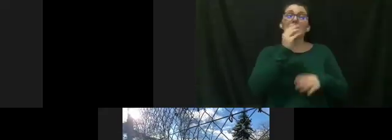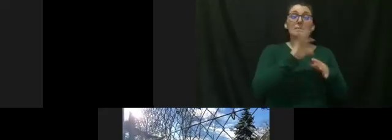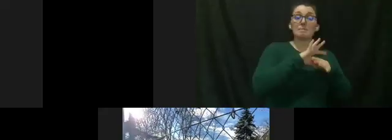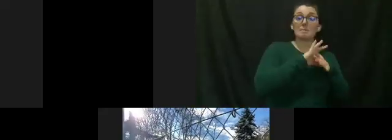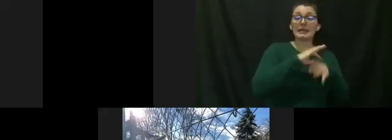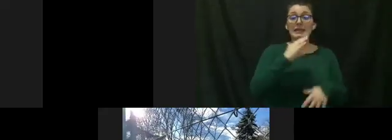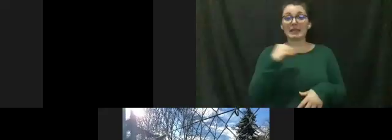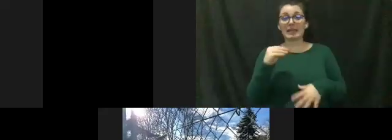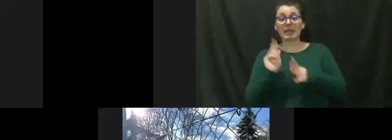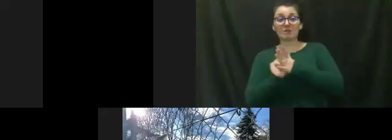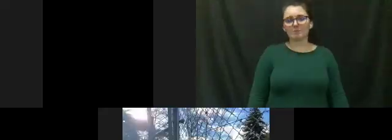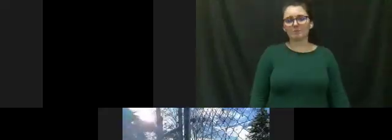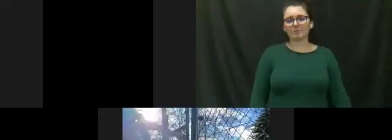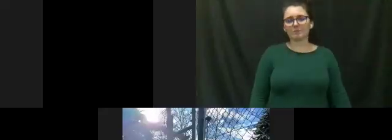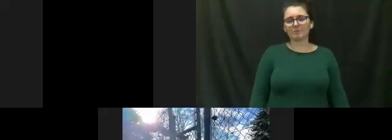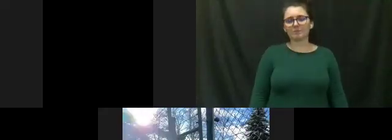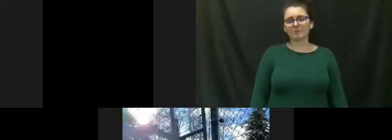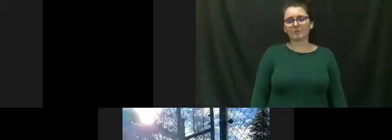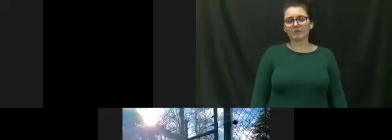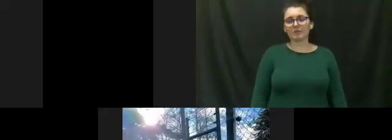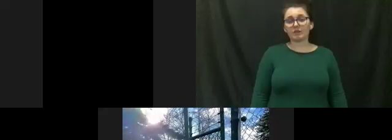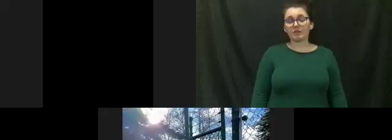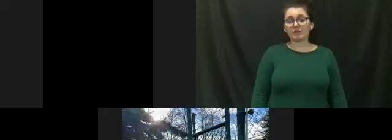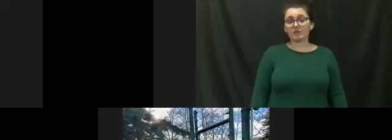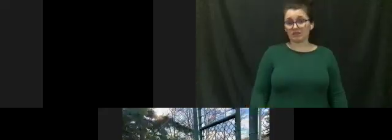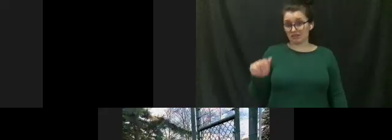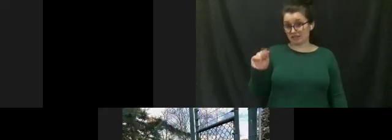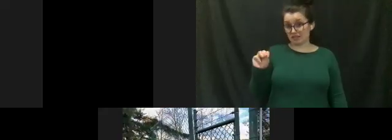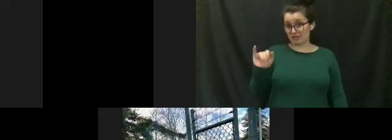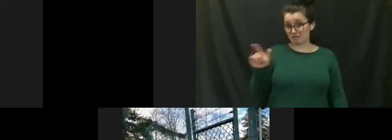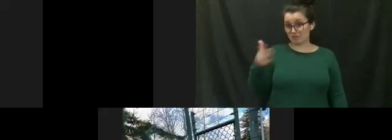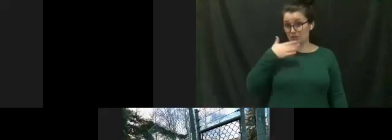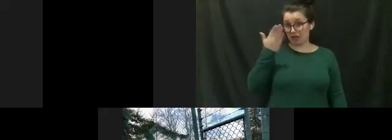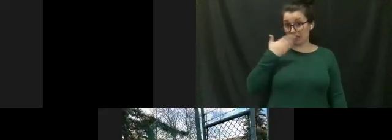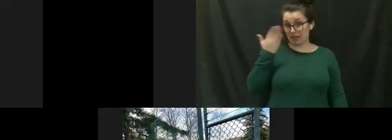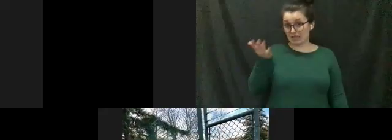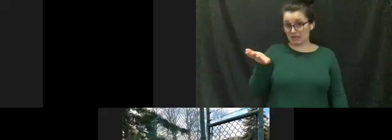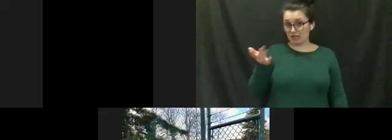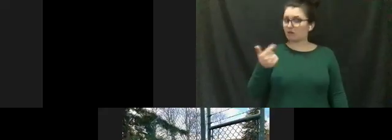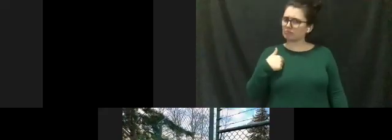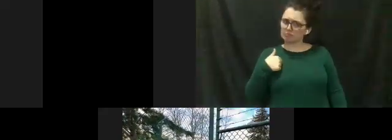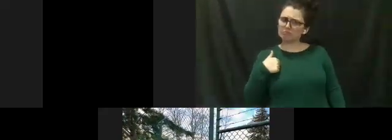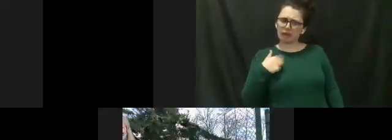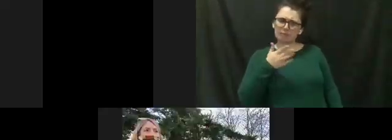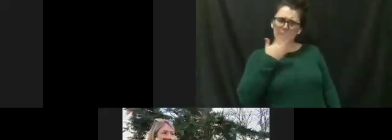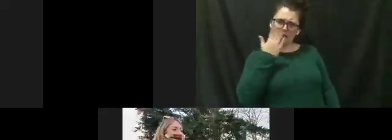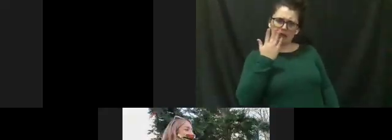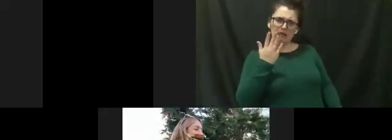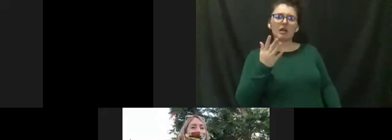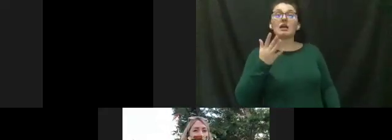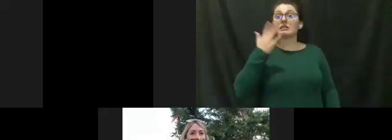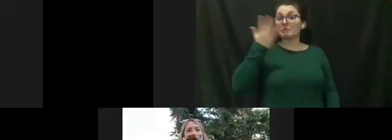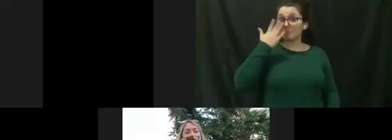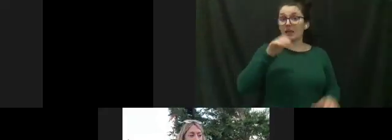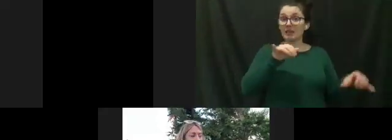eat about 40% meat. Maybe you're smelling it, but these guys I was actually, just gonna say, I'm yes, smelling a little smells a something. little bit like skunk. So Yes. that's what